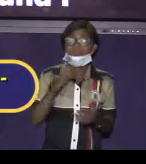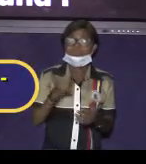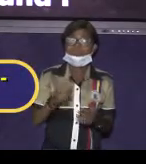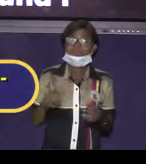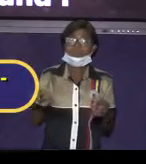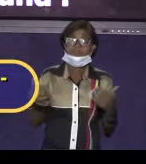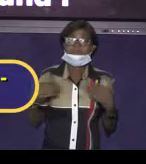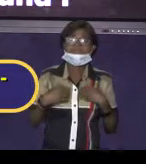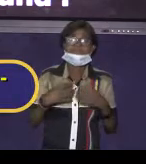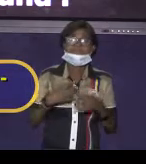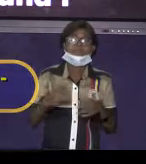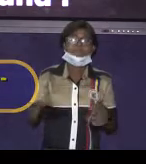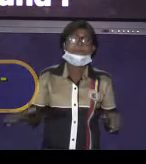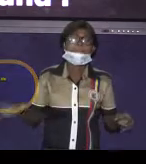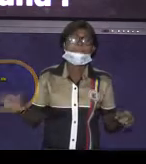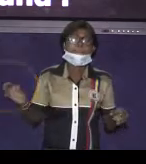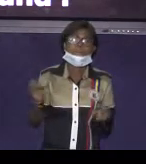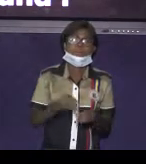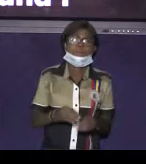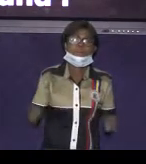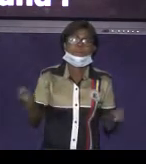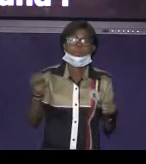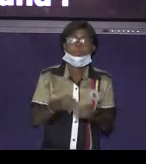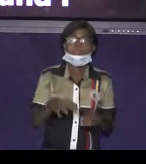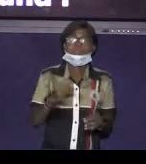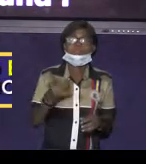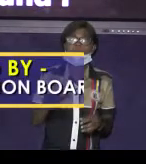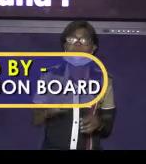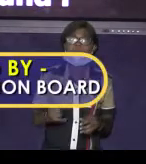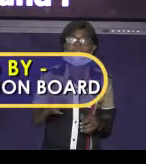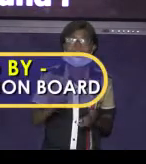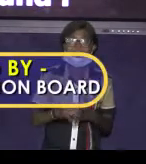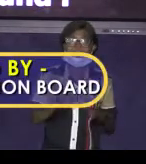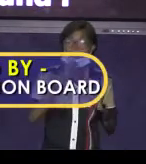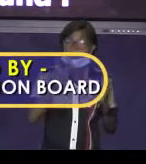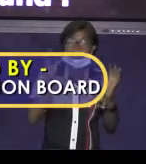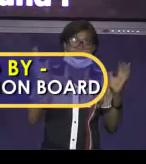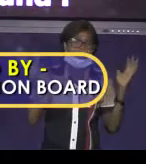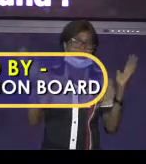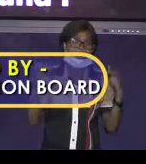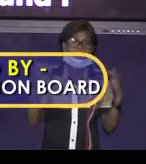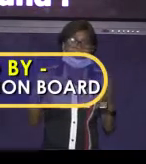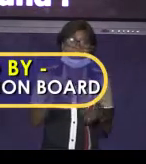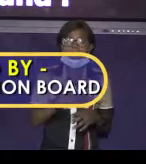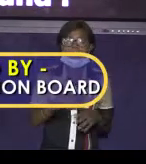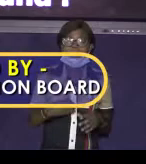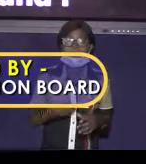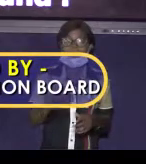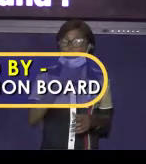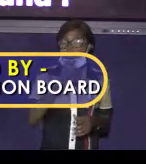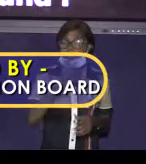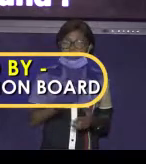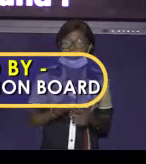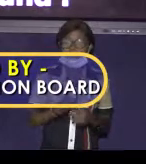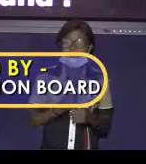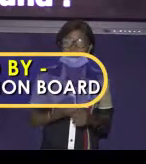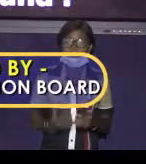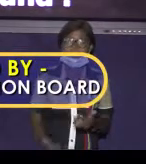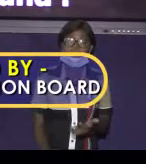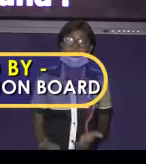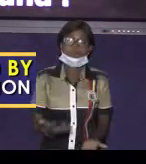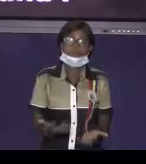multiple sources of water, which include rivers, could be rain, and water from the